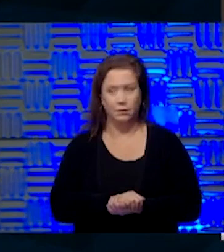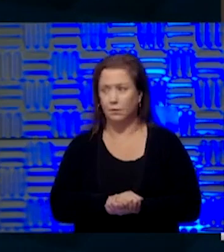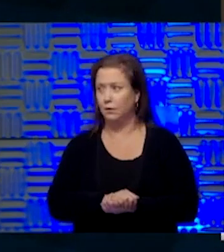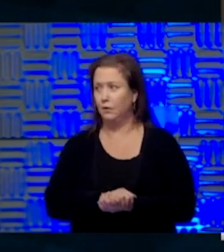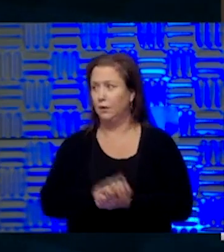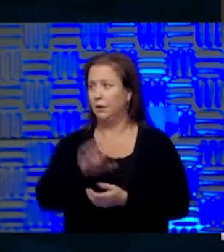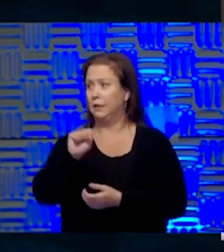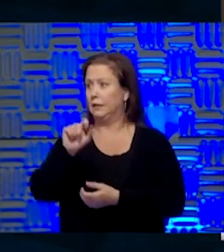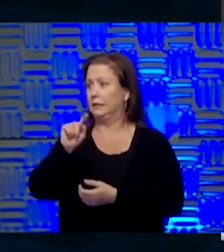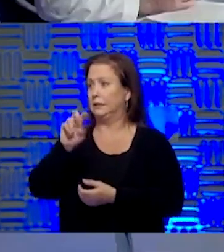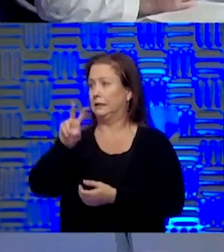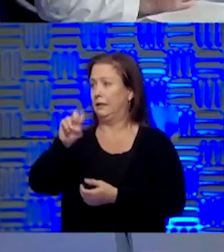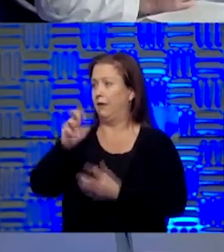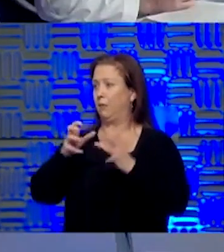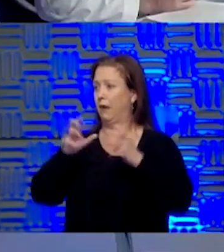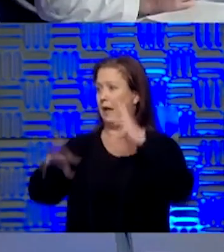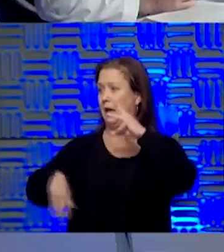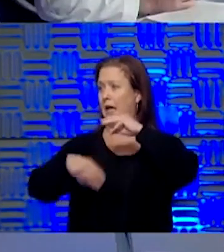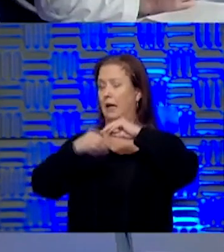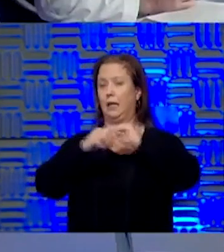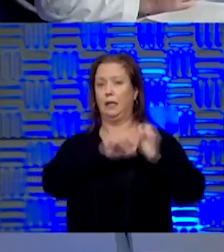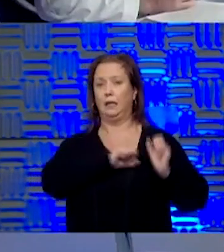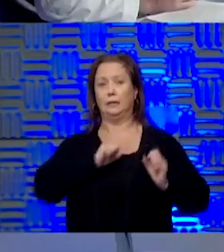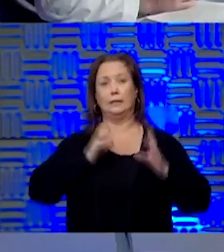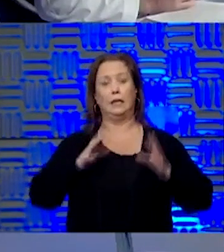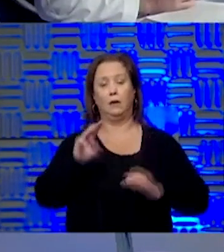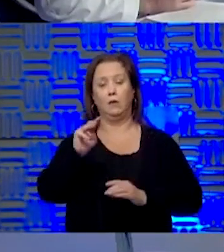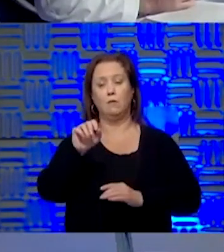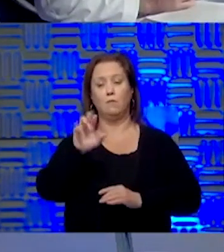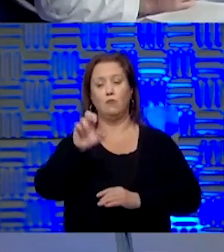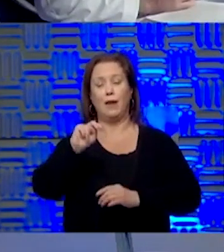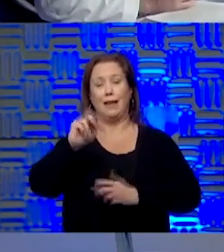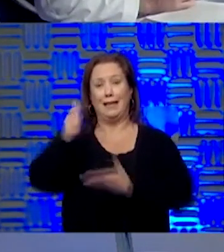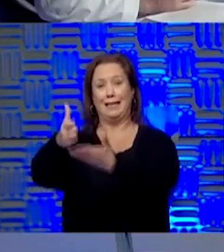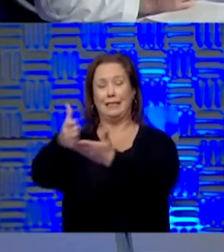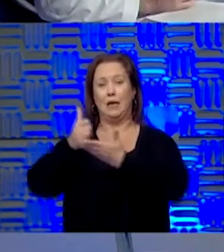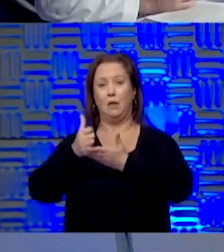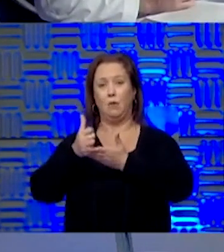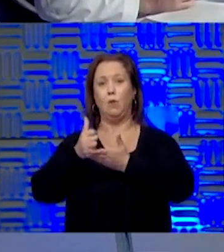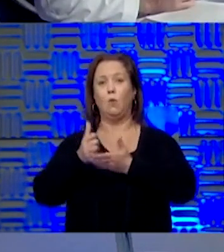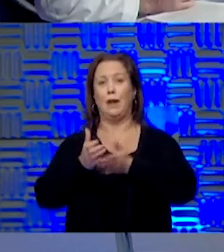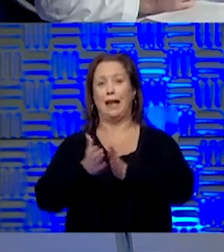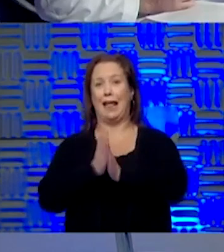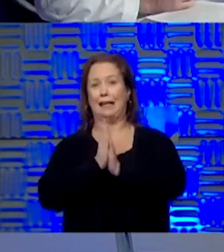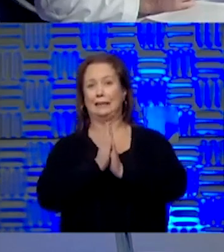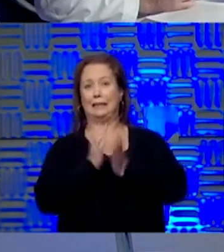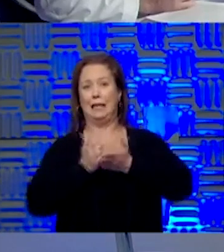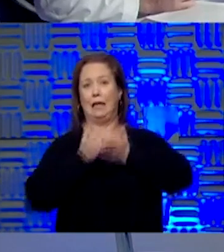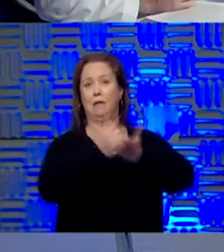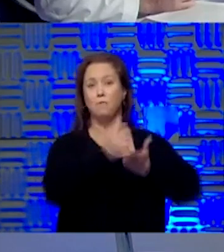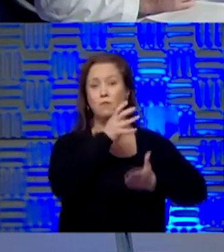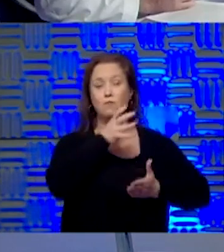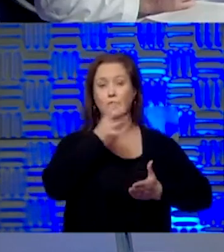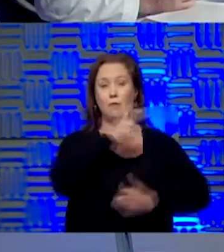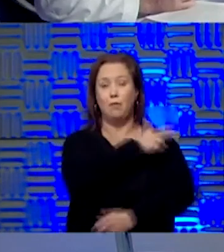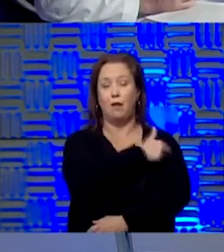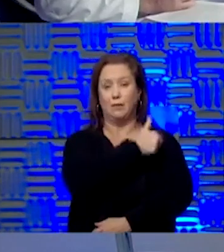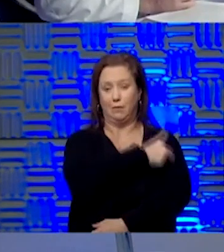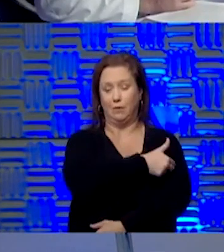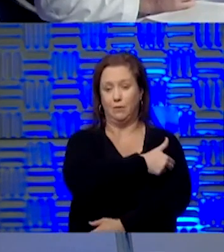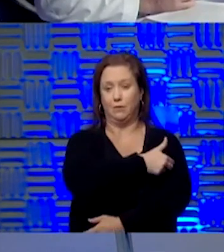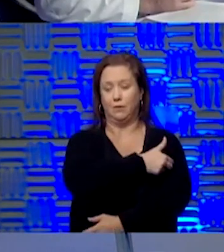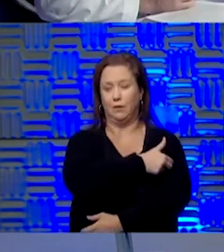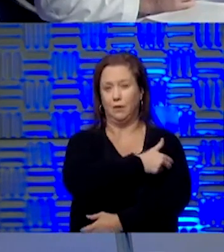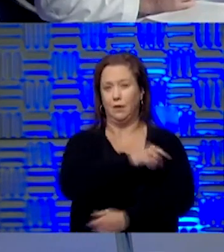Steve, I might add a comment to that. With Senator Moran's help, we got something passed to help rural hospitals, and I'm